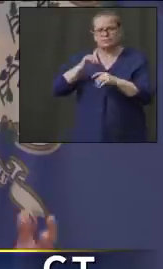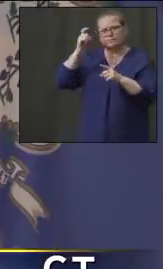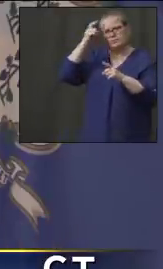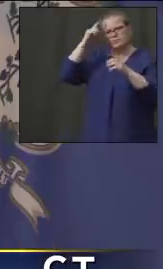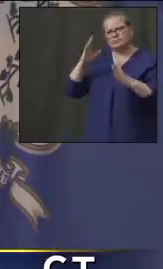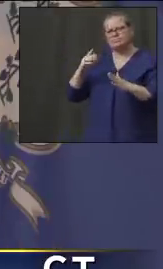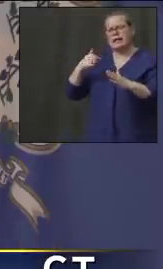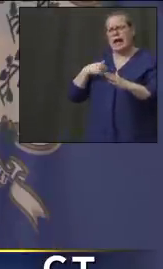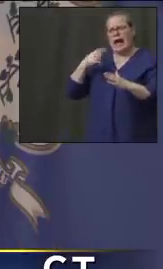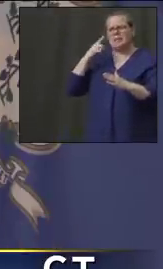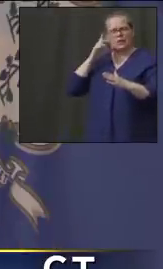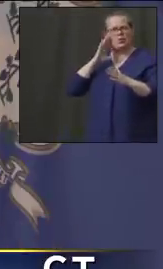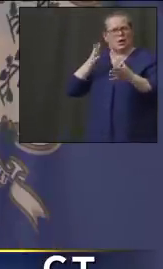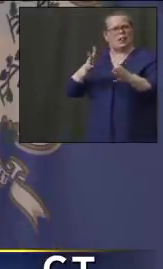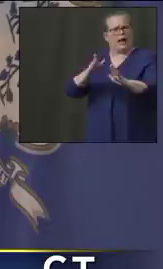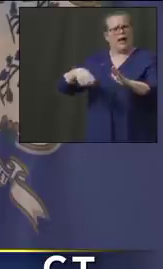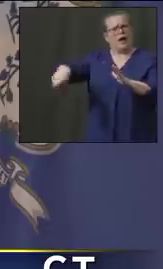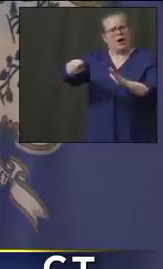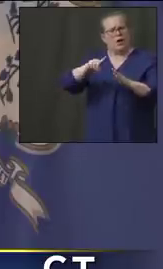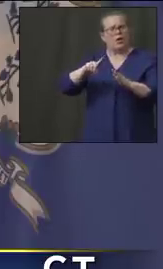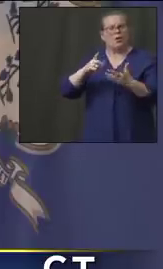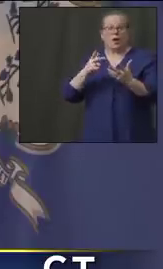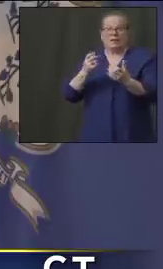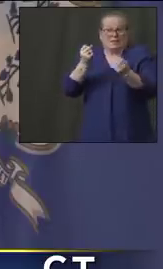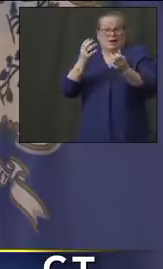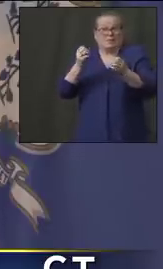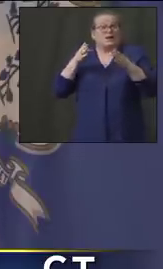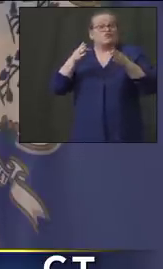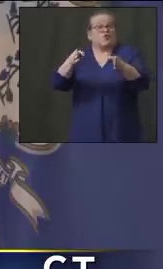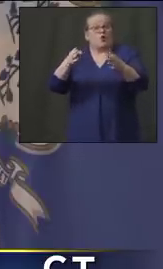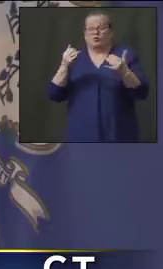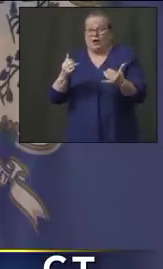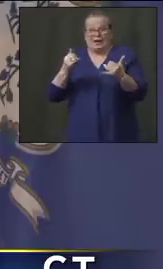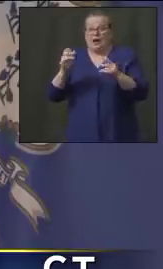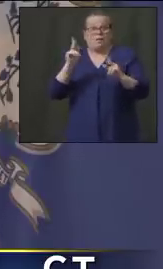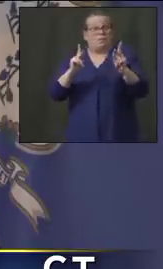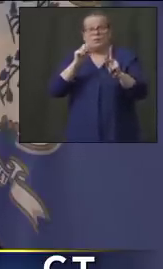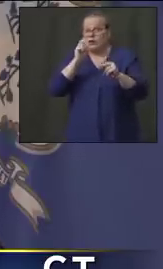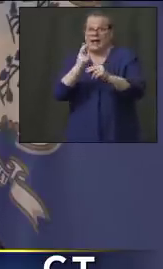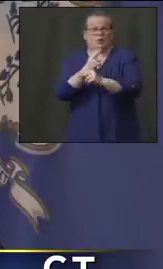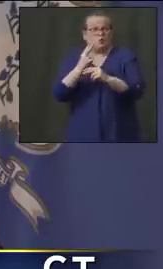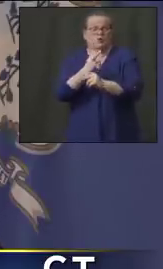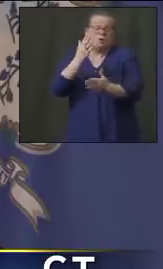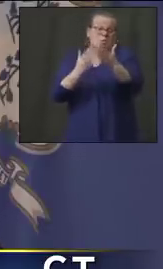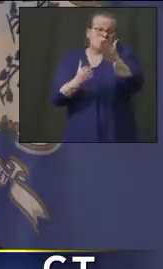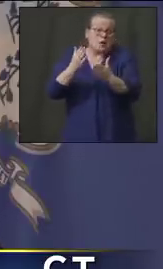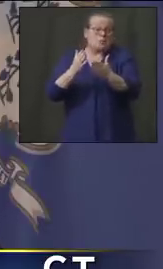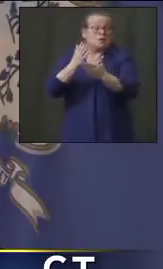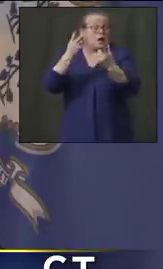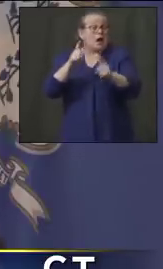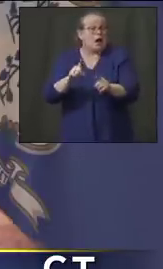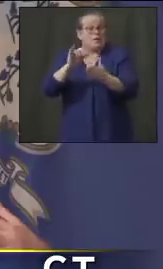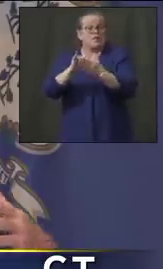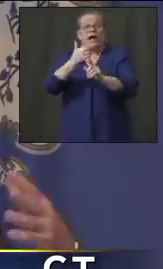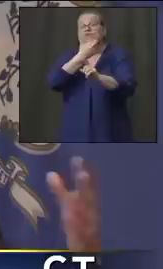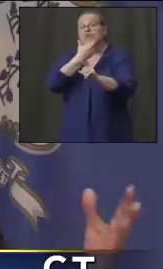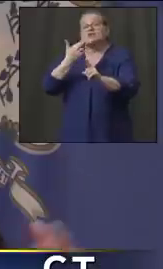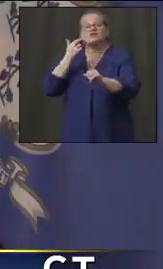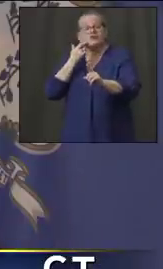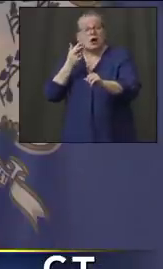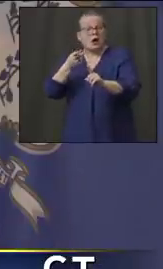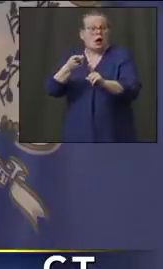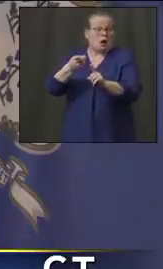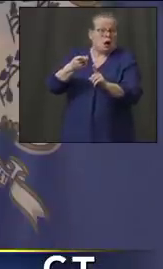that are really not in, 50% use right now. Maybe there's some ways that we can take some of the restaurant from indoors and